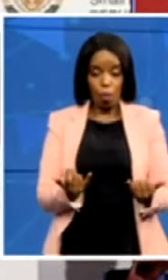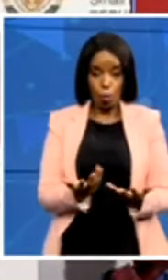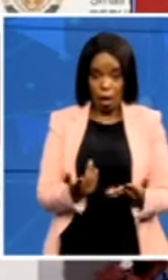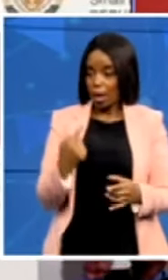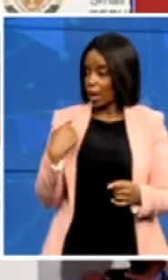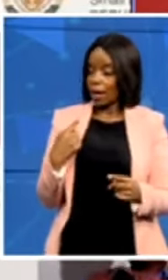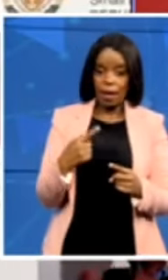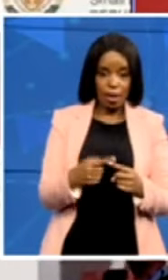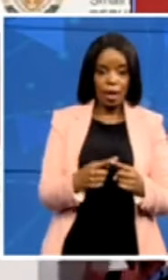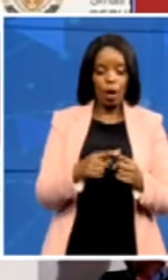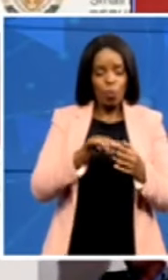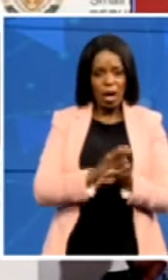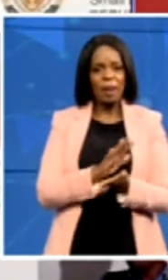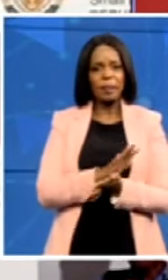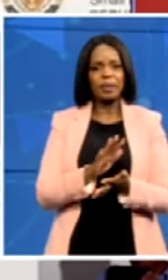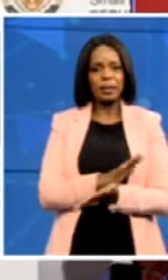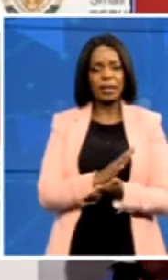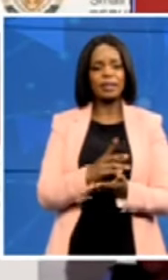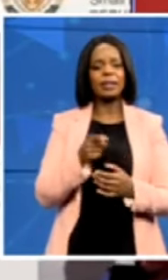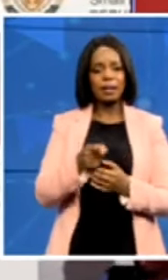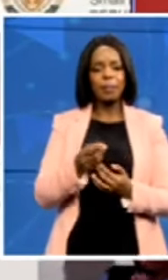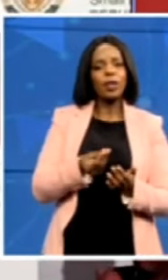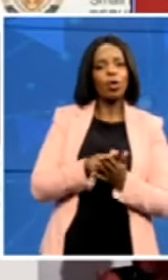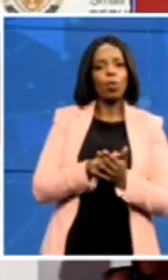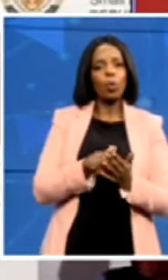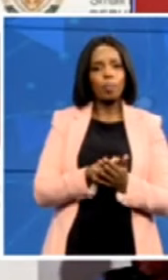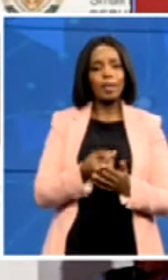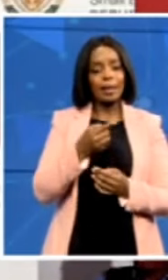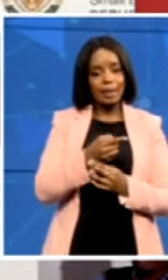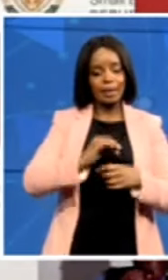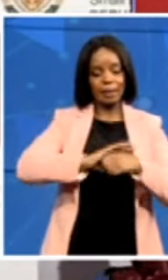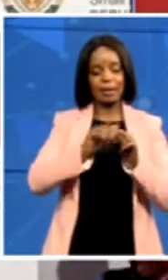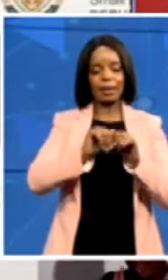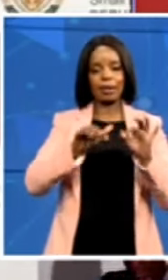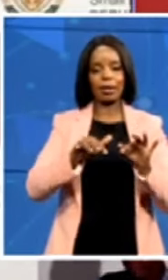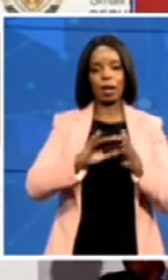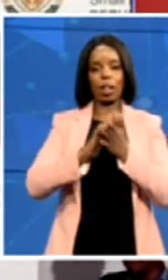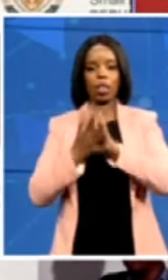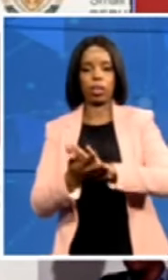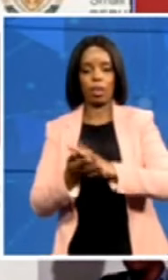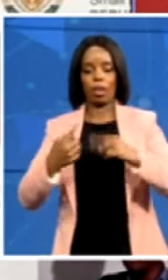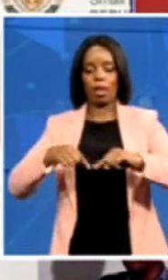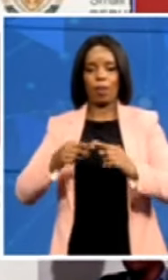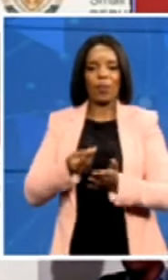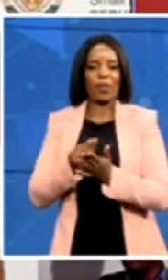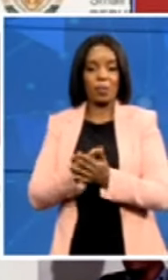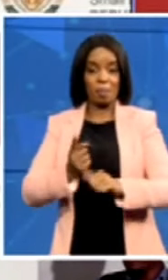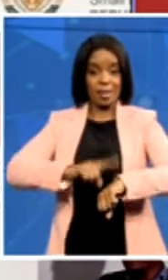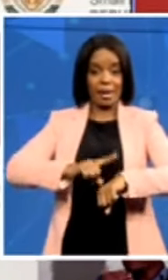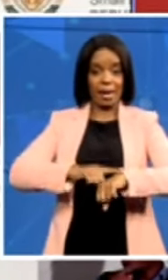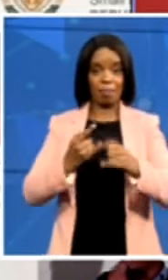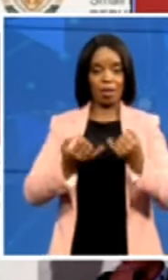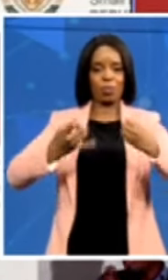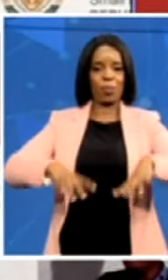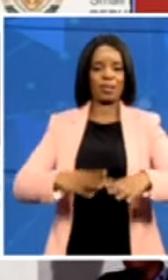COVID has sprung us into, we have no time to waste. We were fast-tracked, if you want to put it like that, but if we deploy